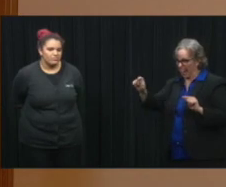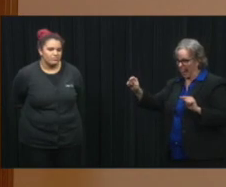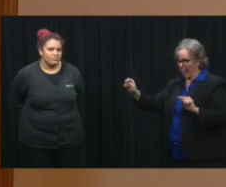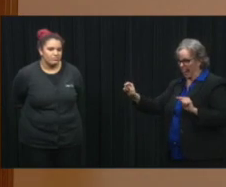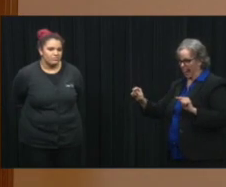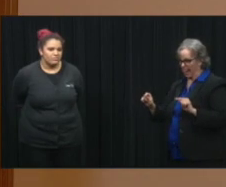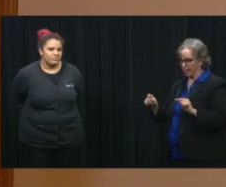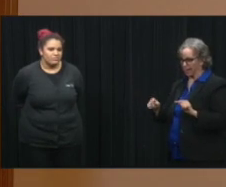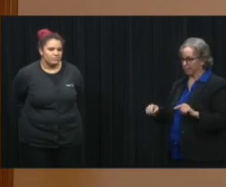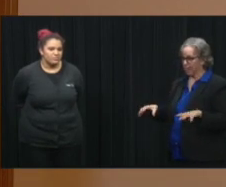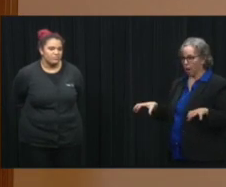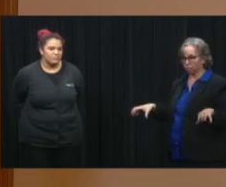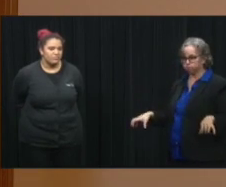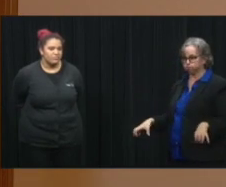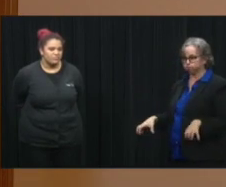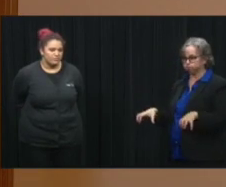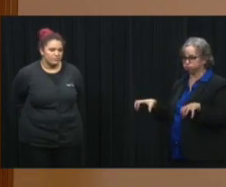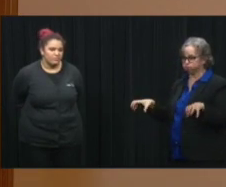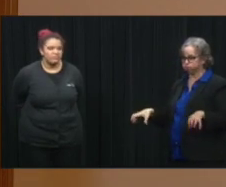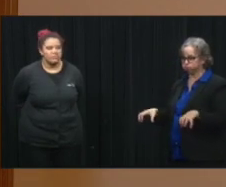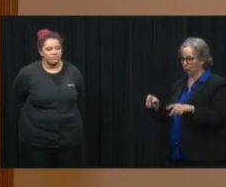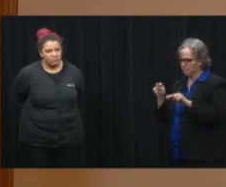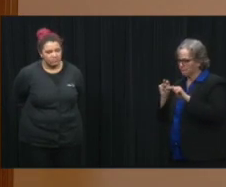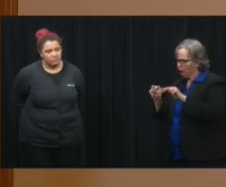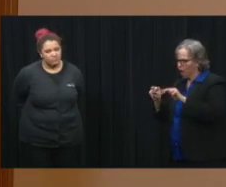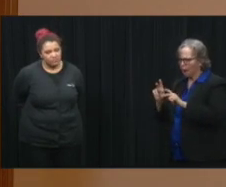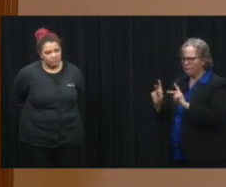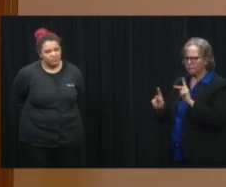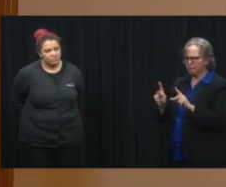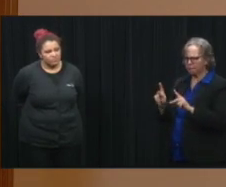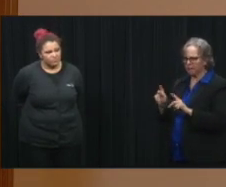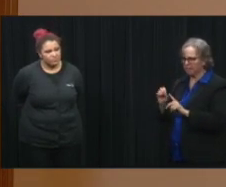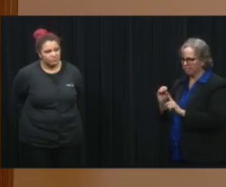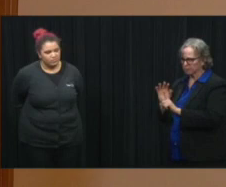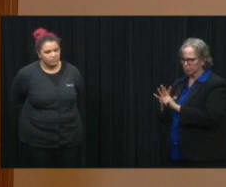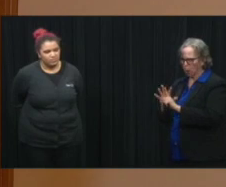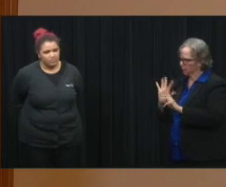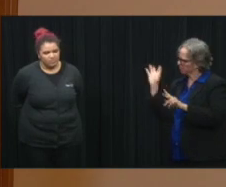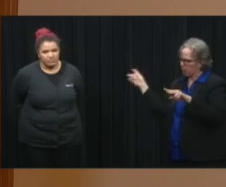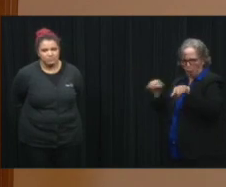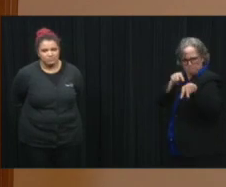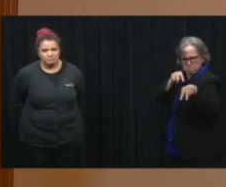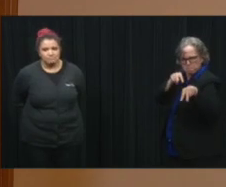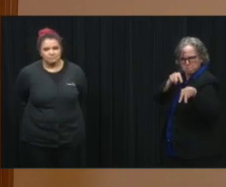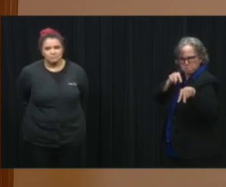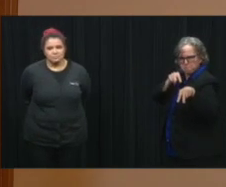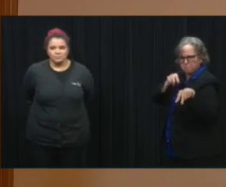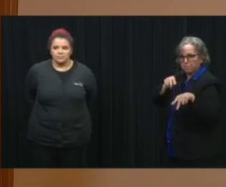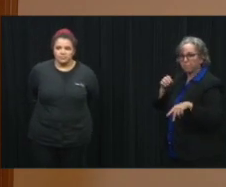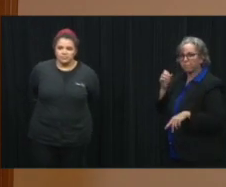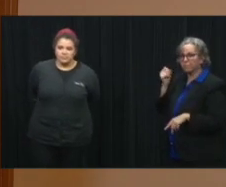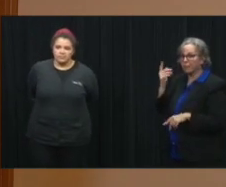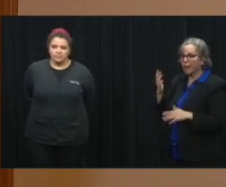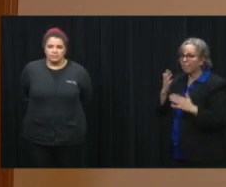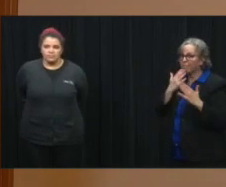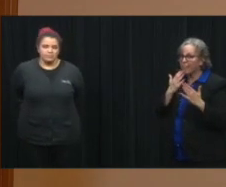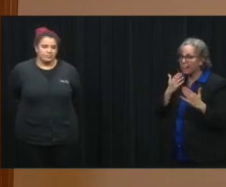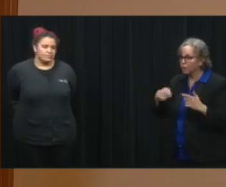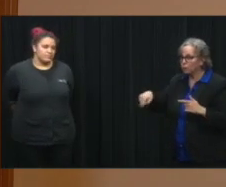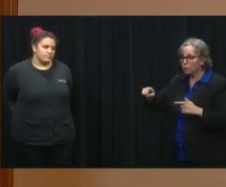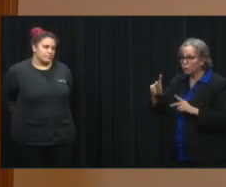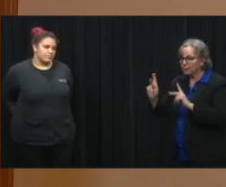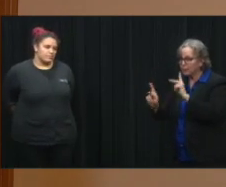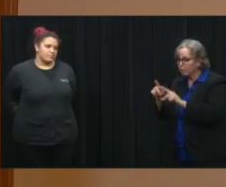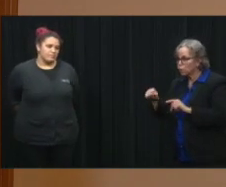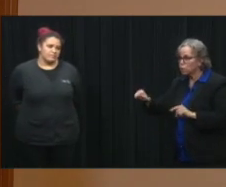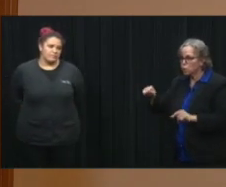monitoring, quarantining people who had been exposed. And thank you to citizens who listened to that guidance and voluntarily